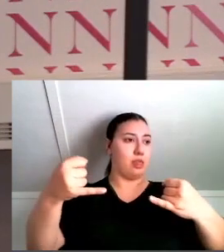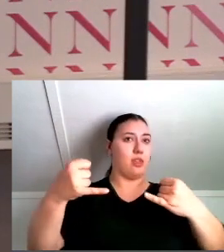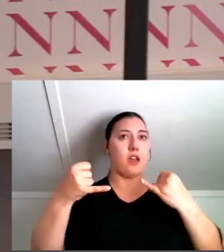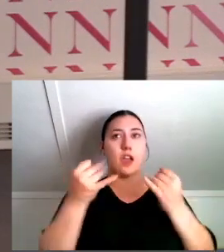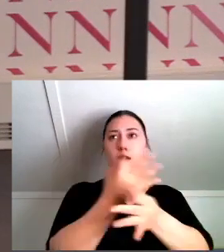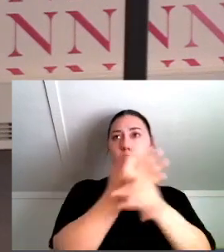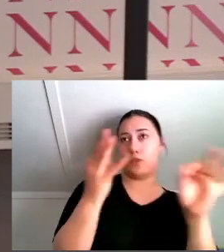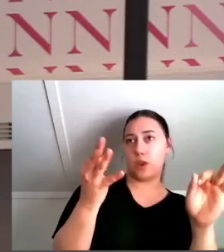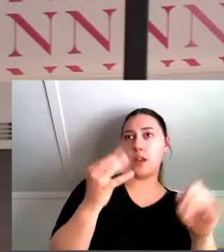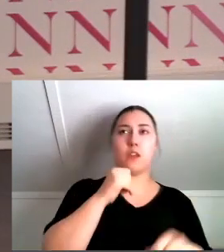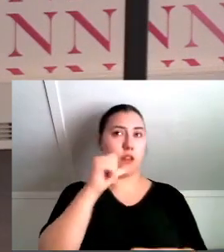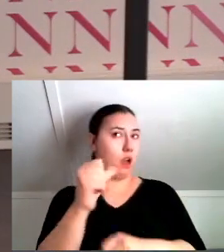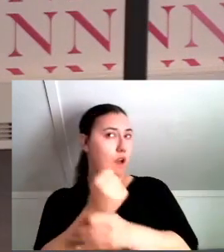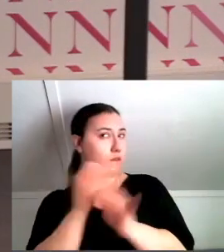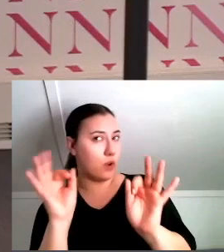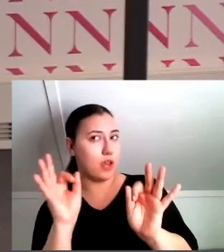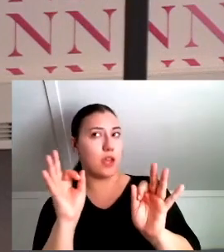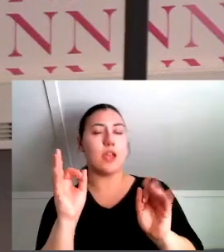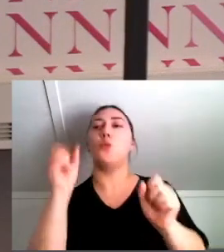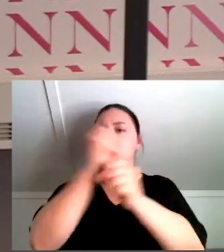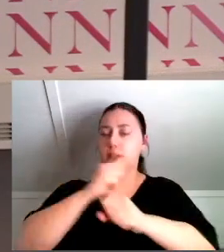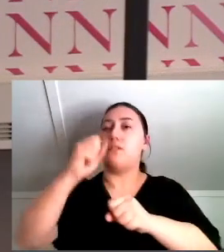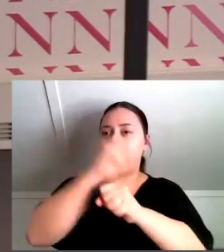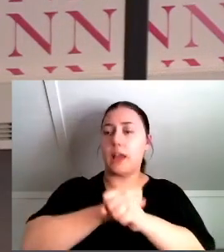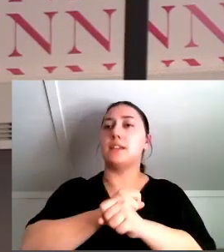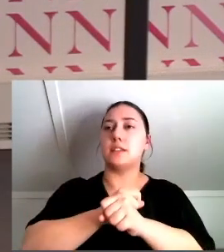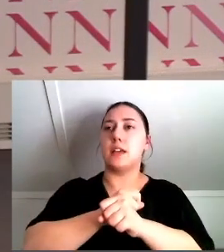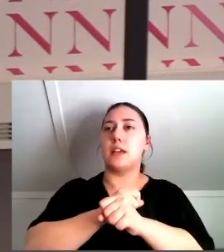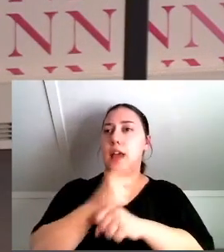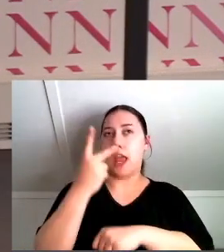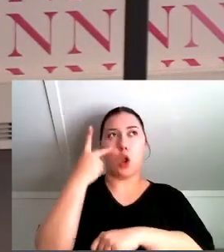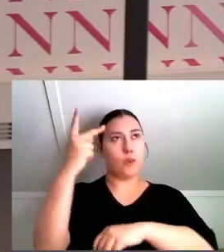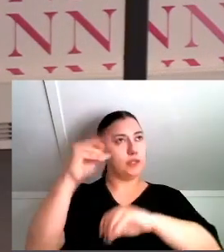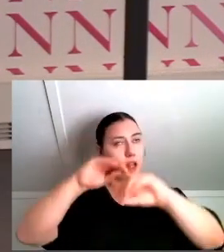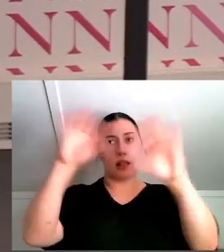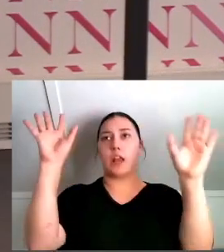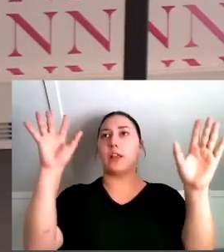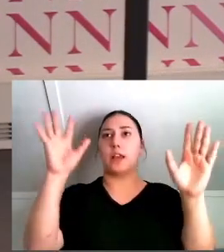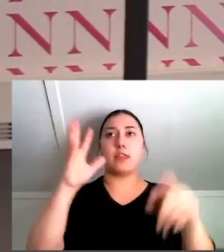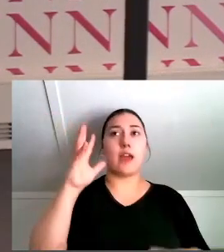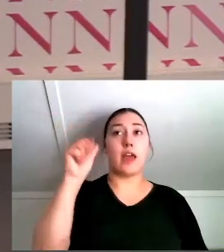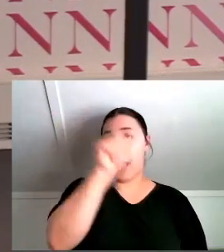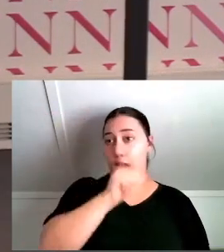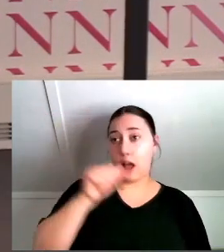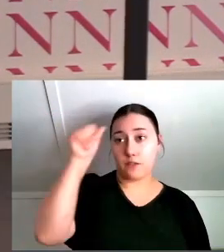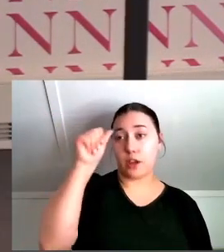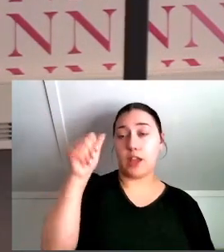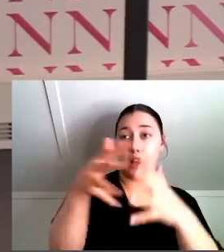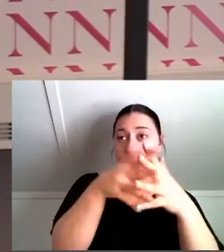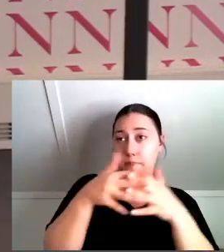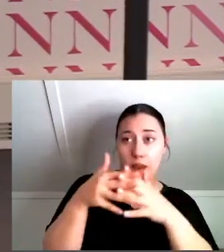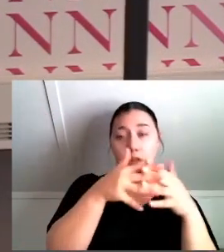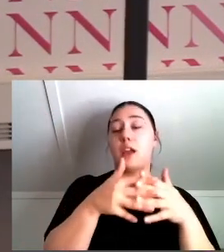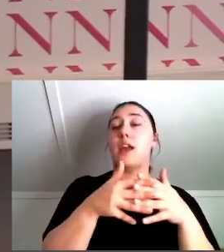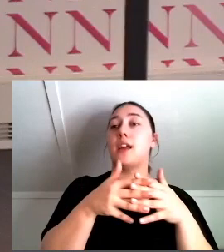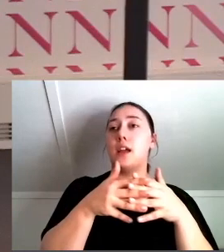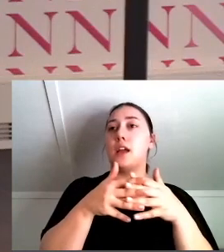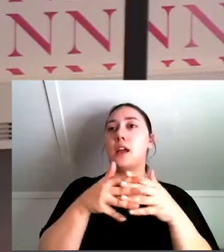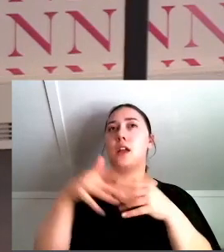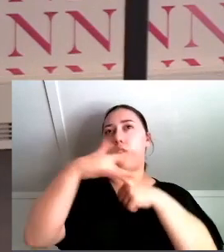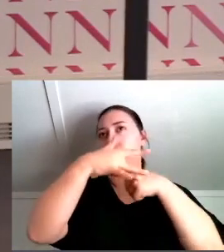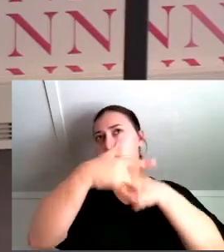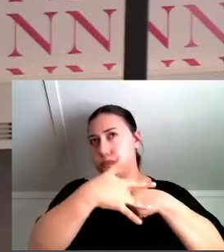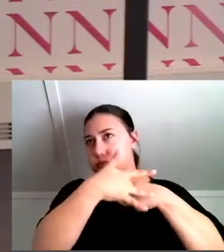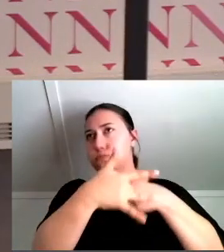a fight. And you can see that African Americans are ideating on what is necessary to be